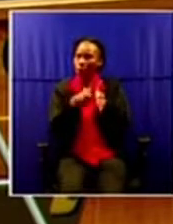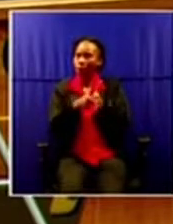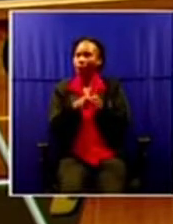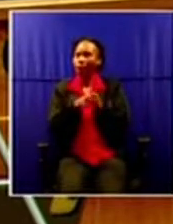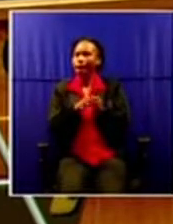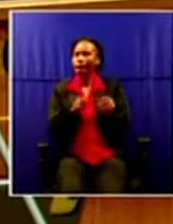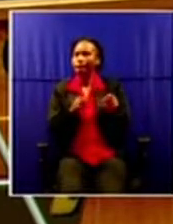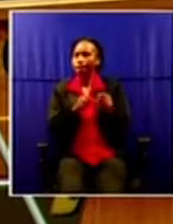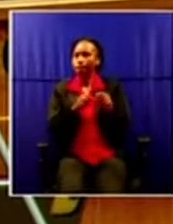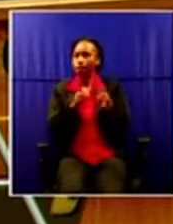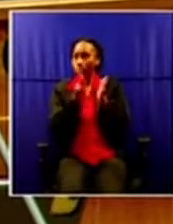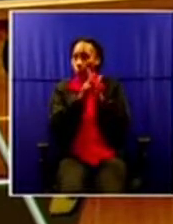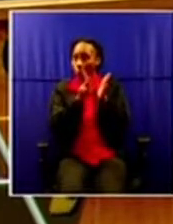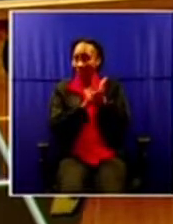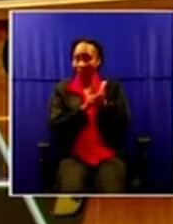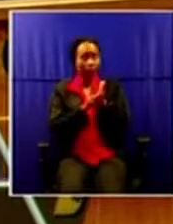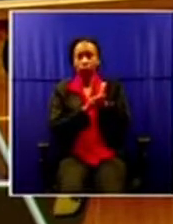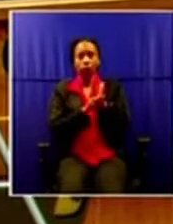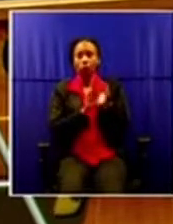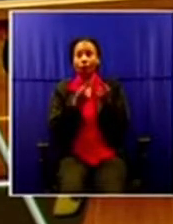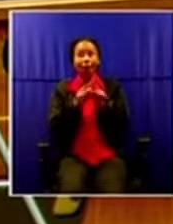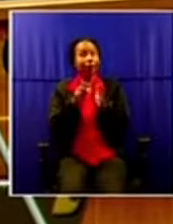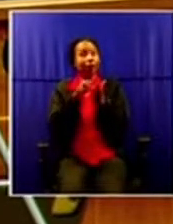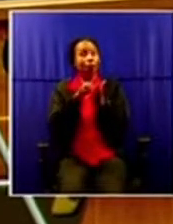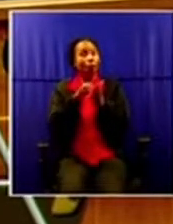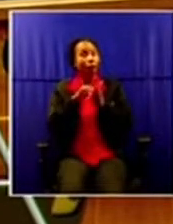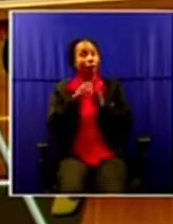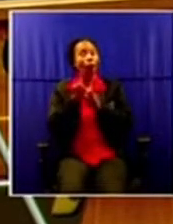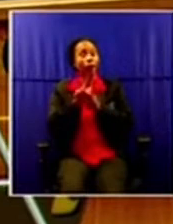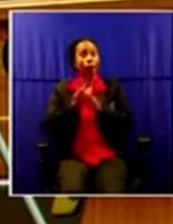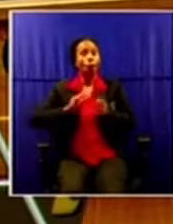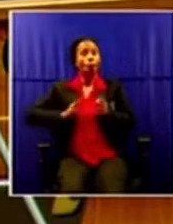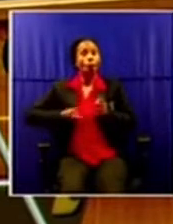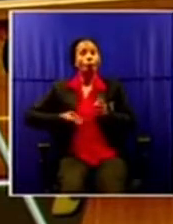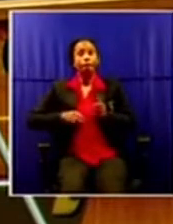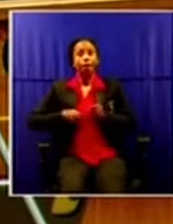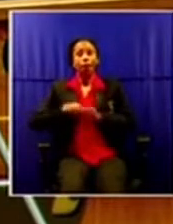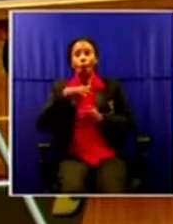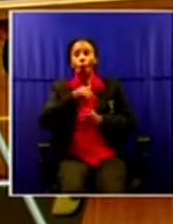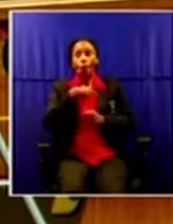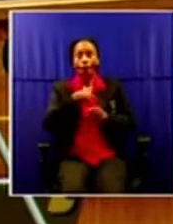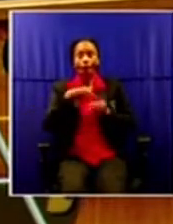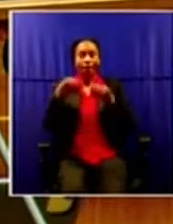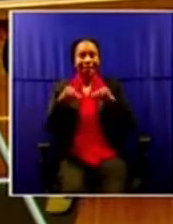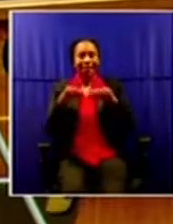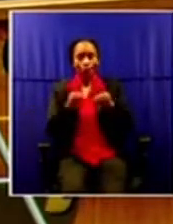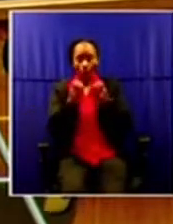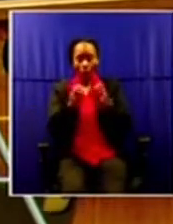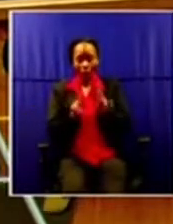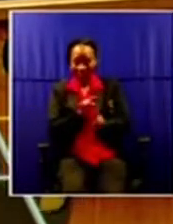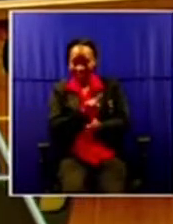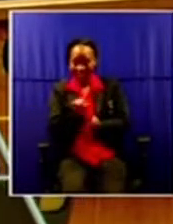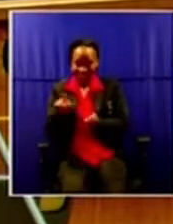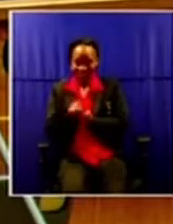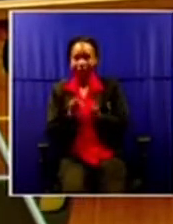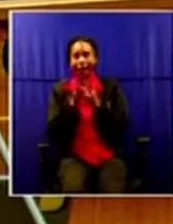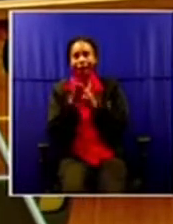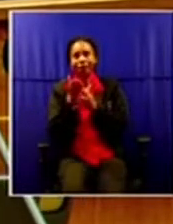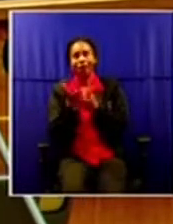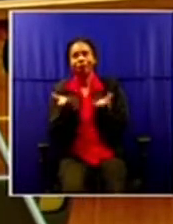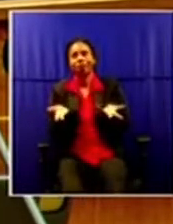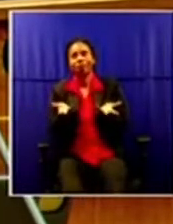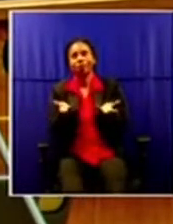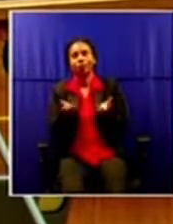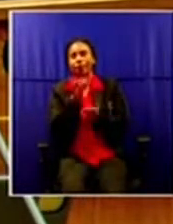prepare women-owned businesses to access these opportunities. Therefore, working with the private